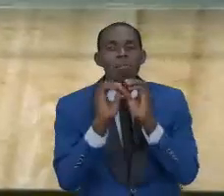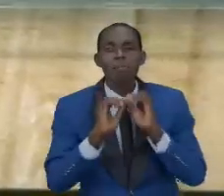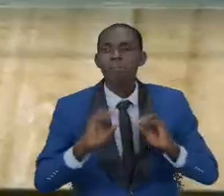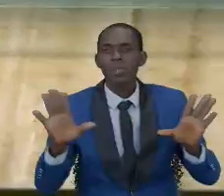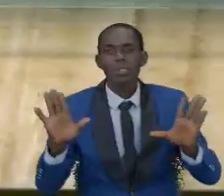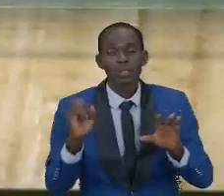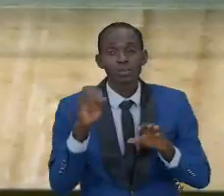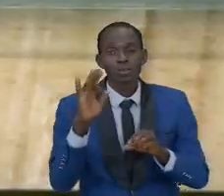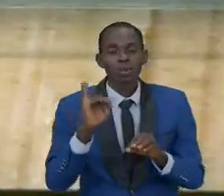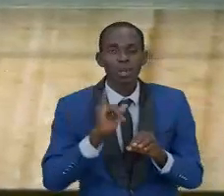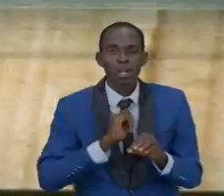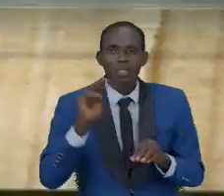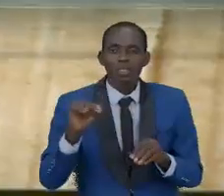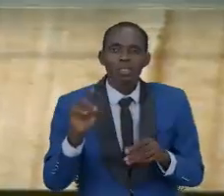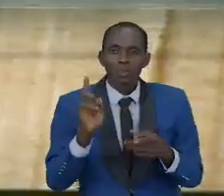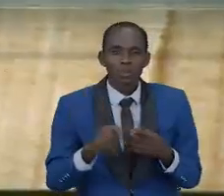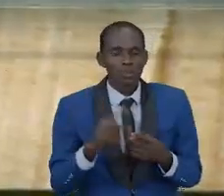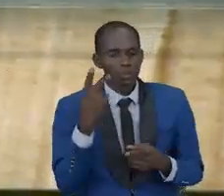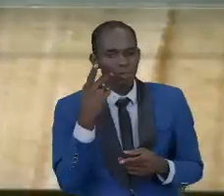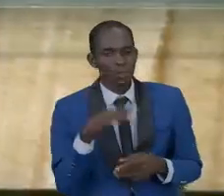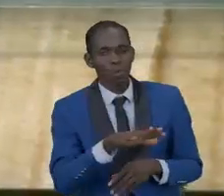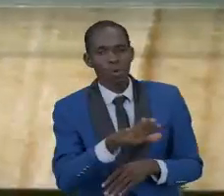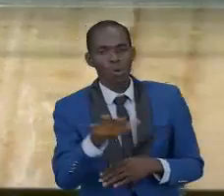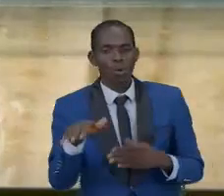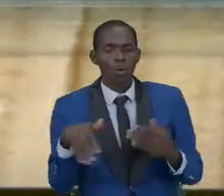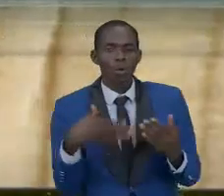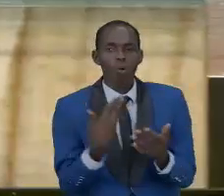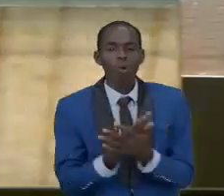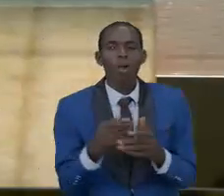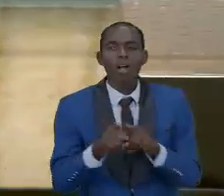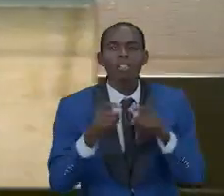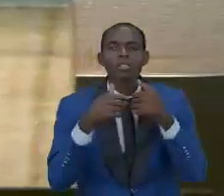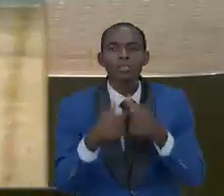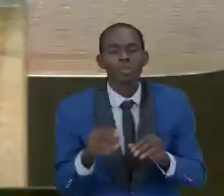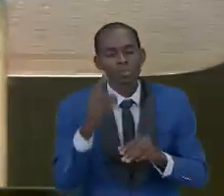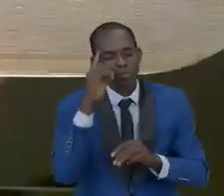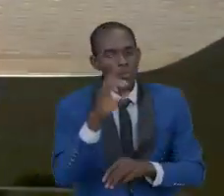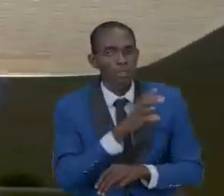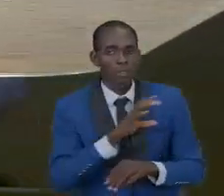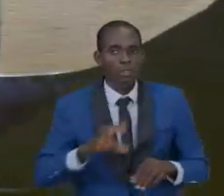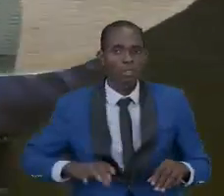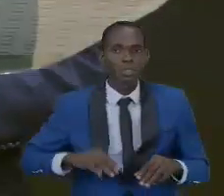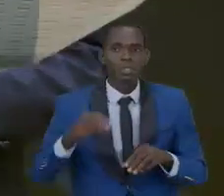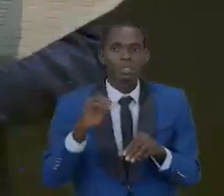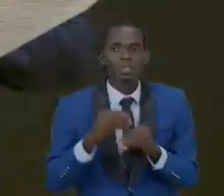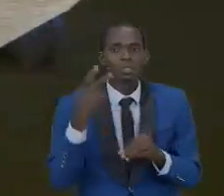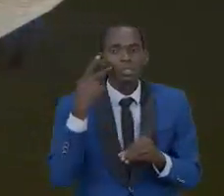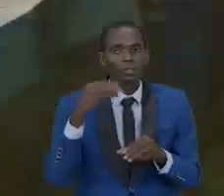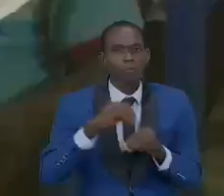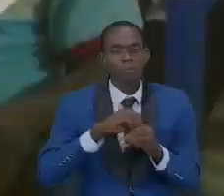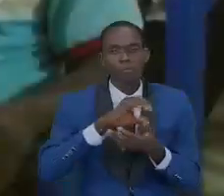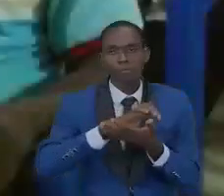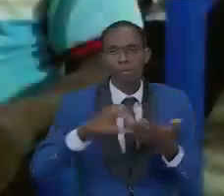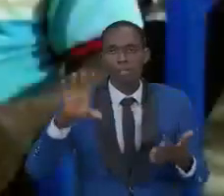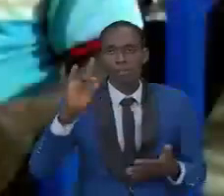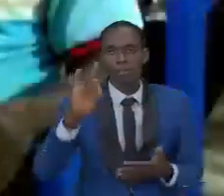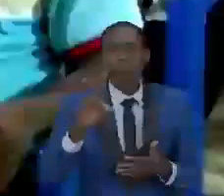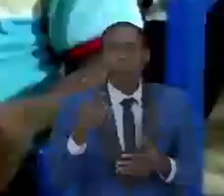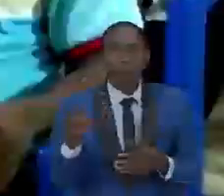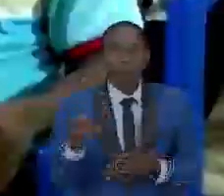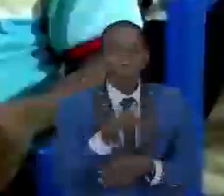I had to count the Emma laws for Christ but ah impulse ah says yea